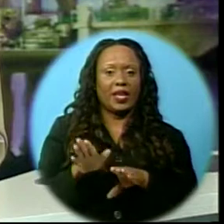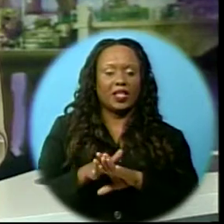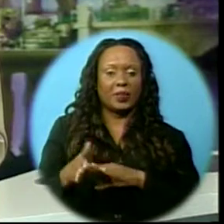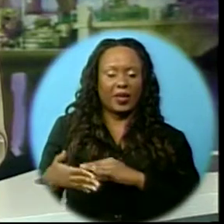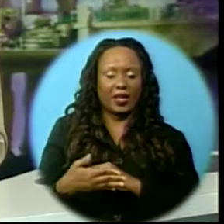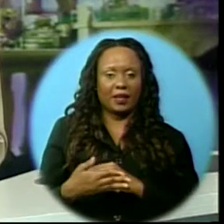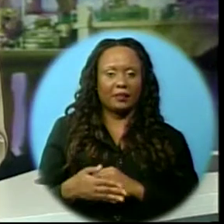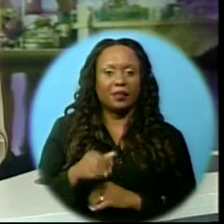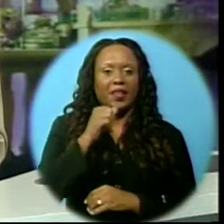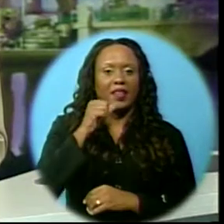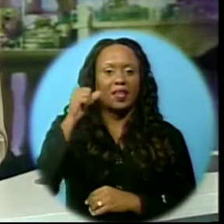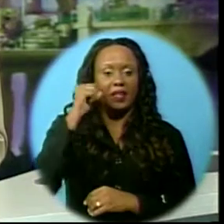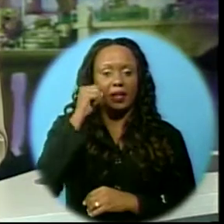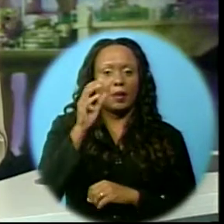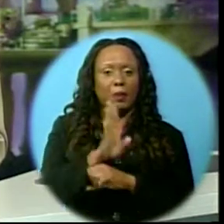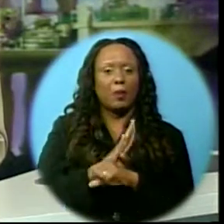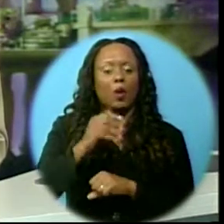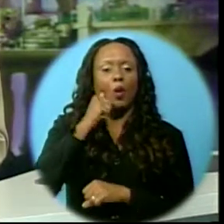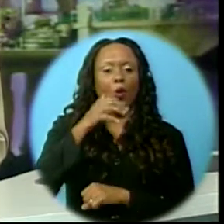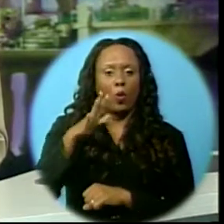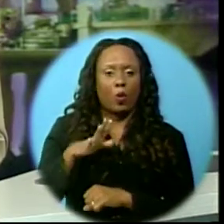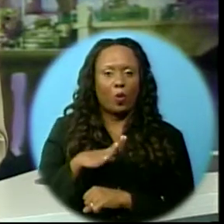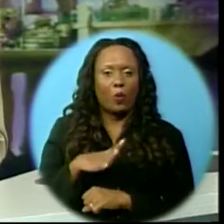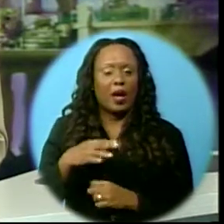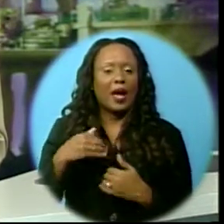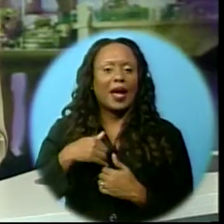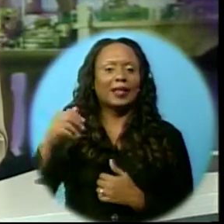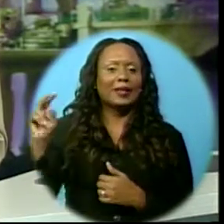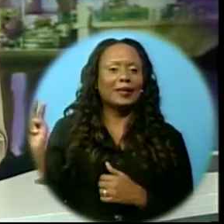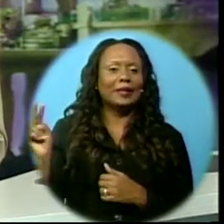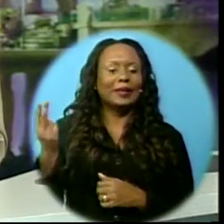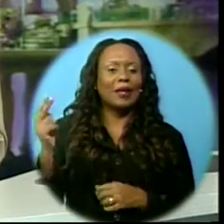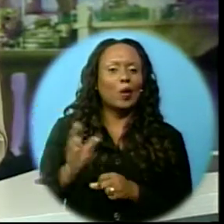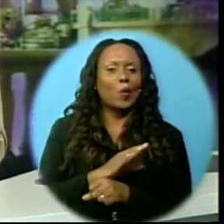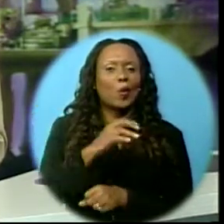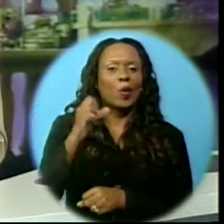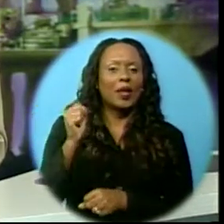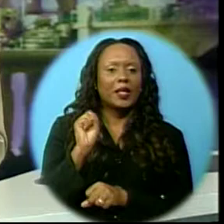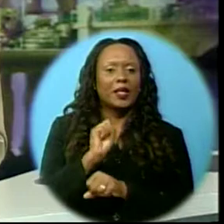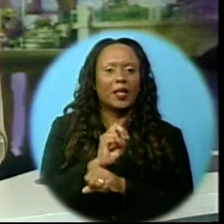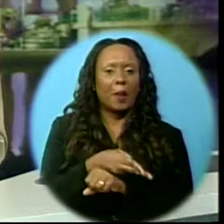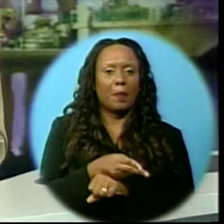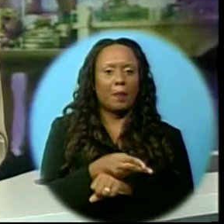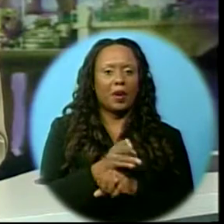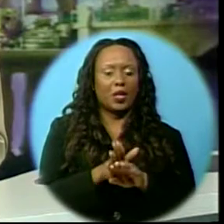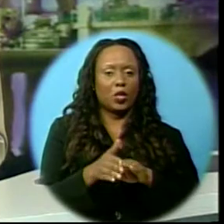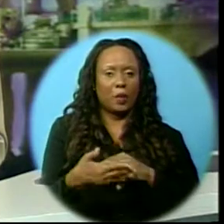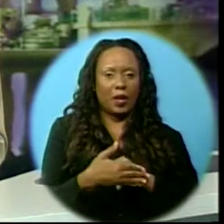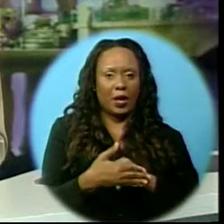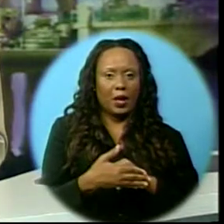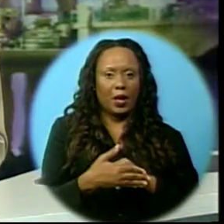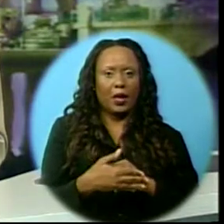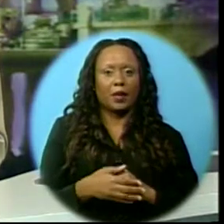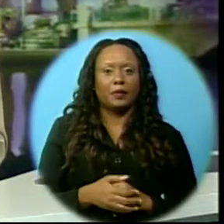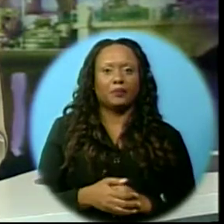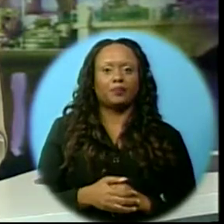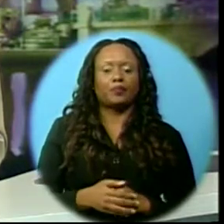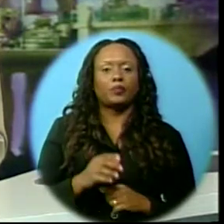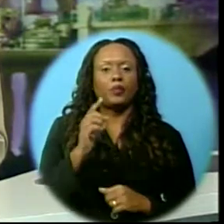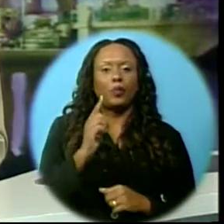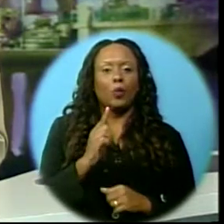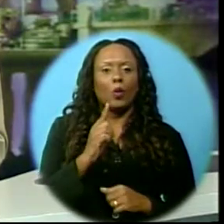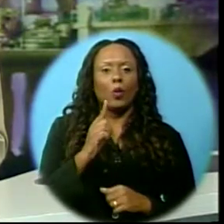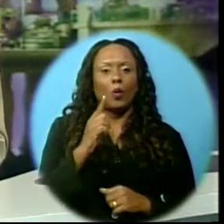action at the World League in Jamaica. Now, yesterday, Barbados women picked up their second victory, beating the hosts